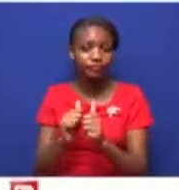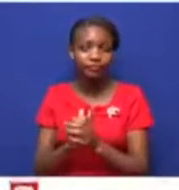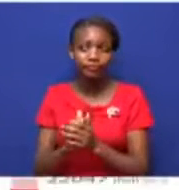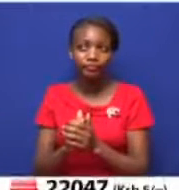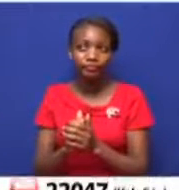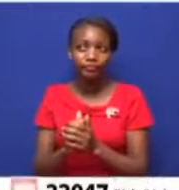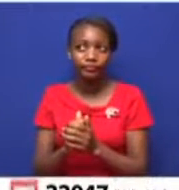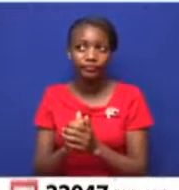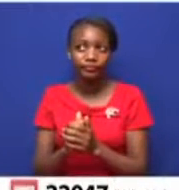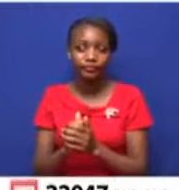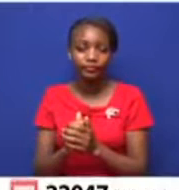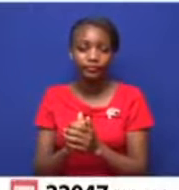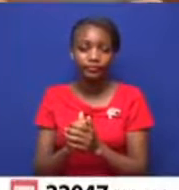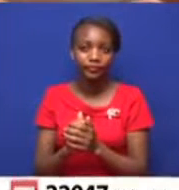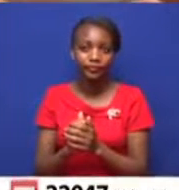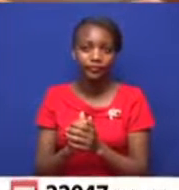Wow.